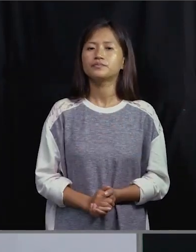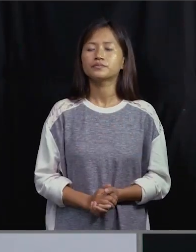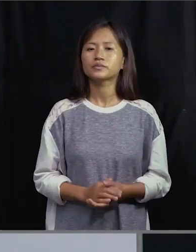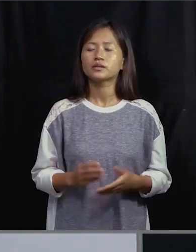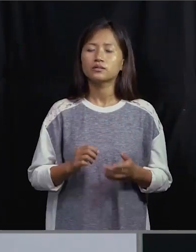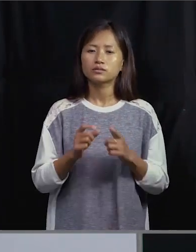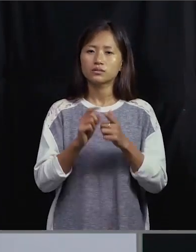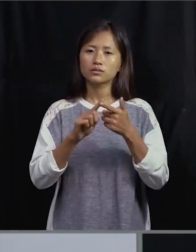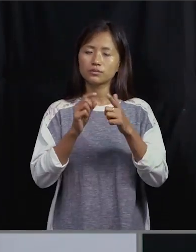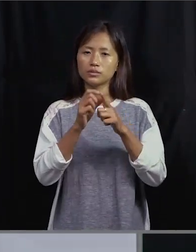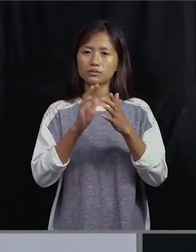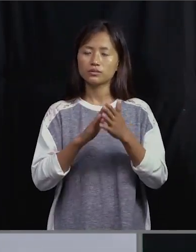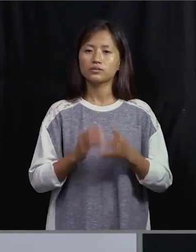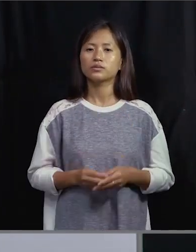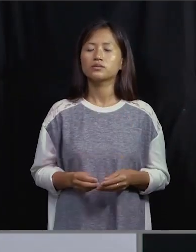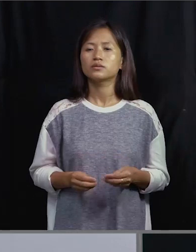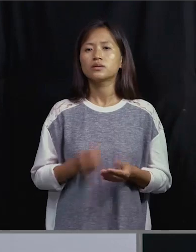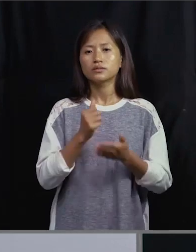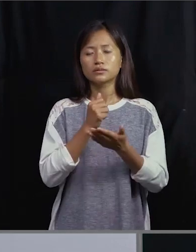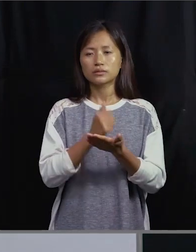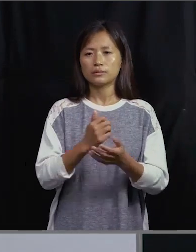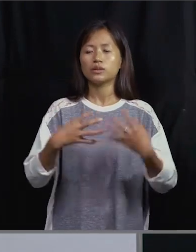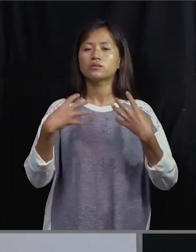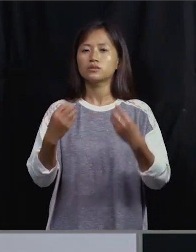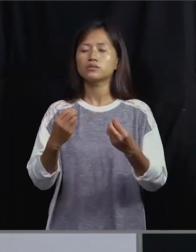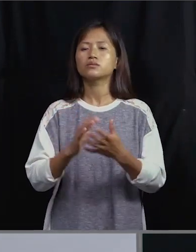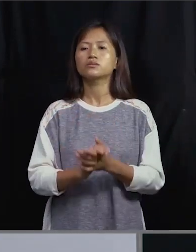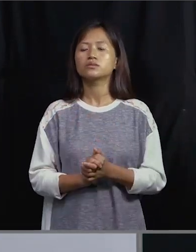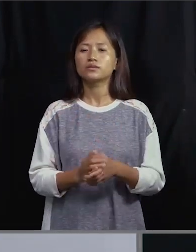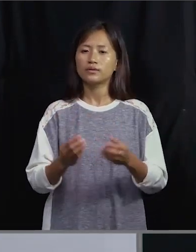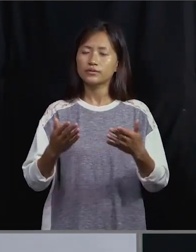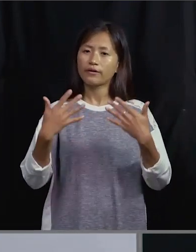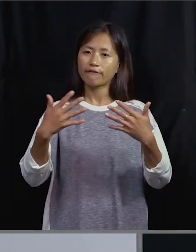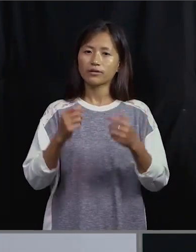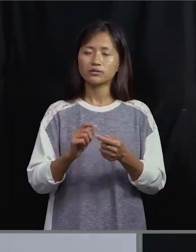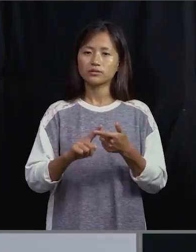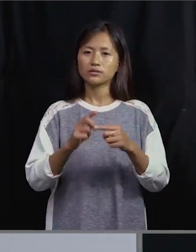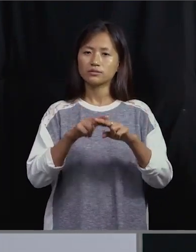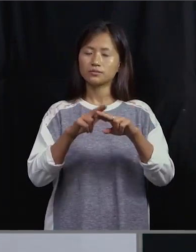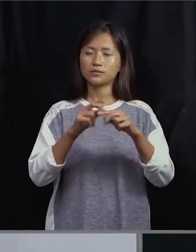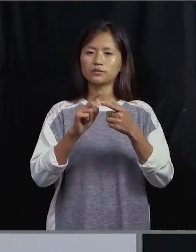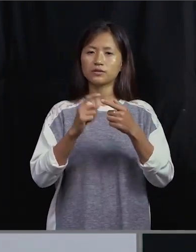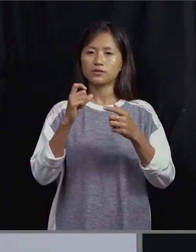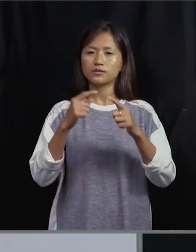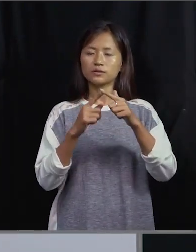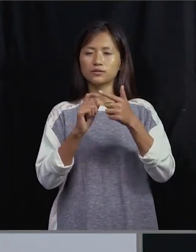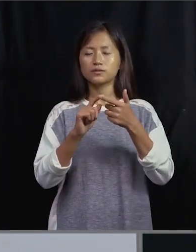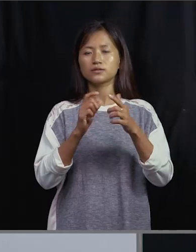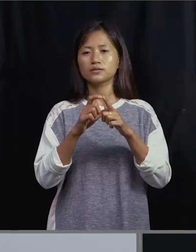and preference of the consumer, demand will also be affected. Getting the point or not? Lastly, we